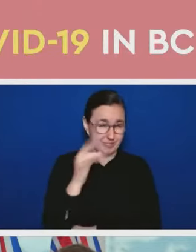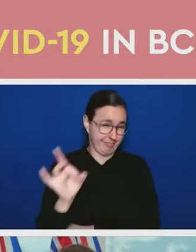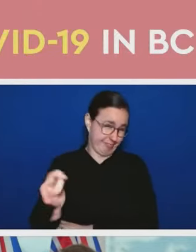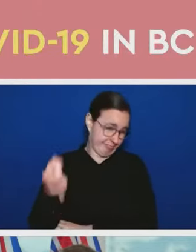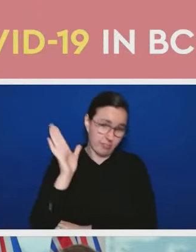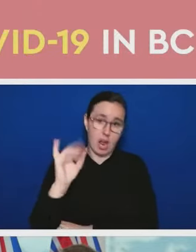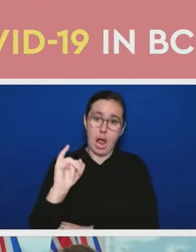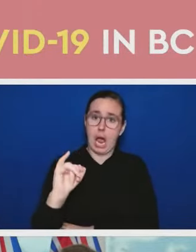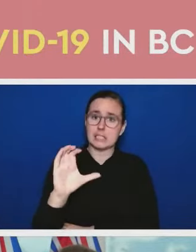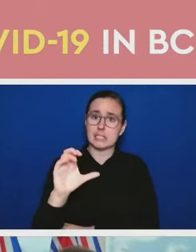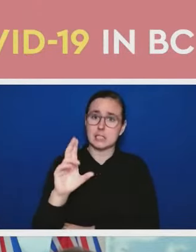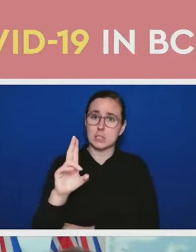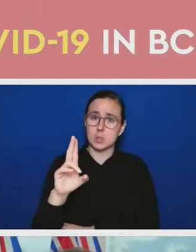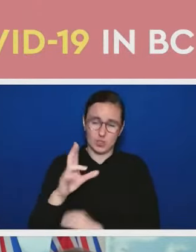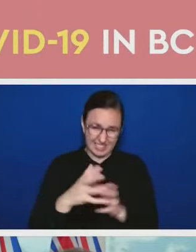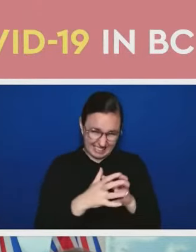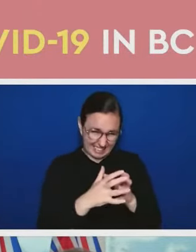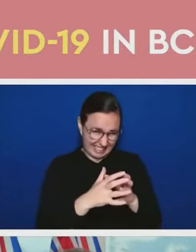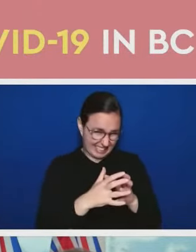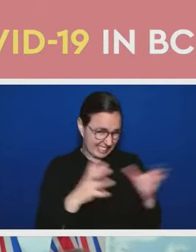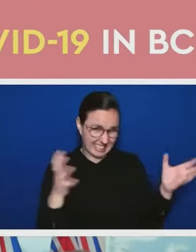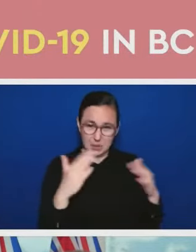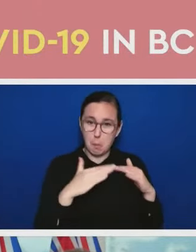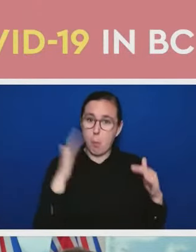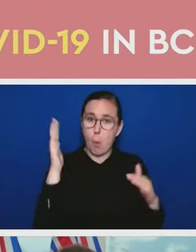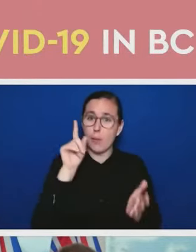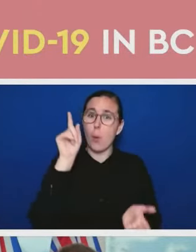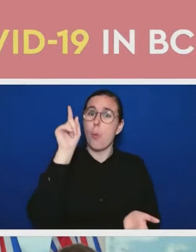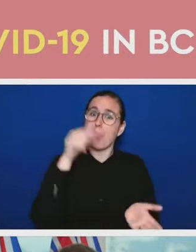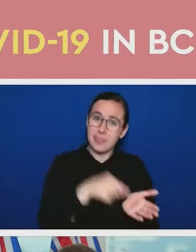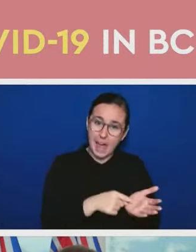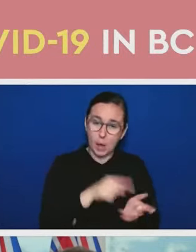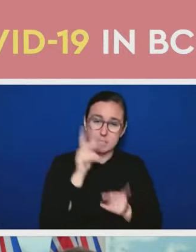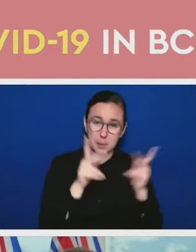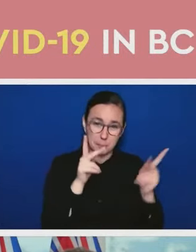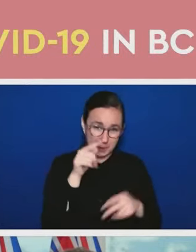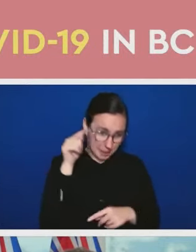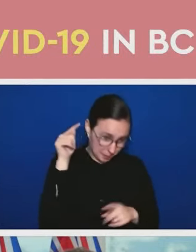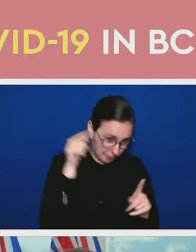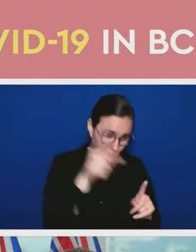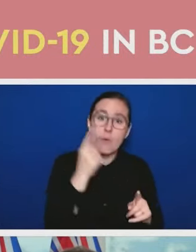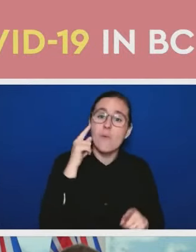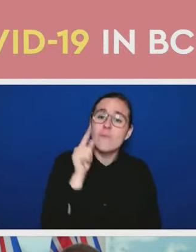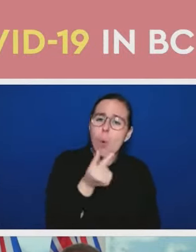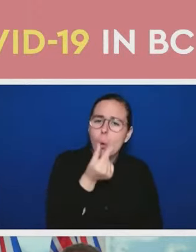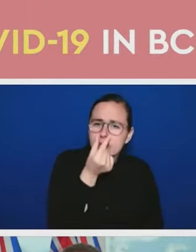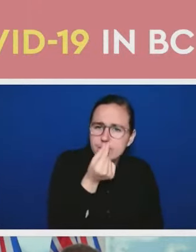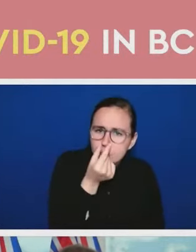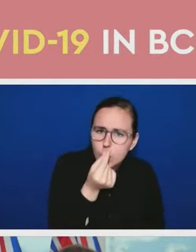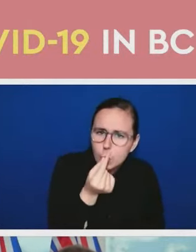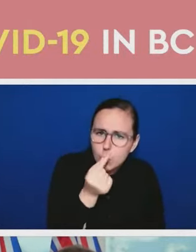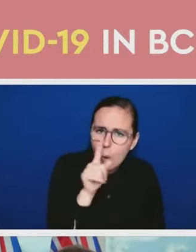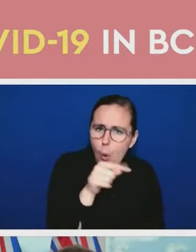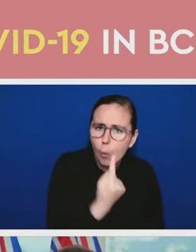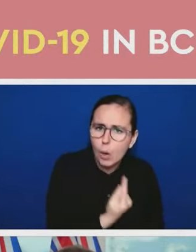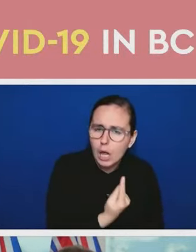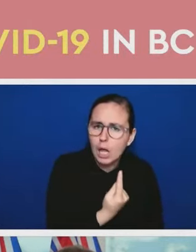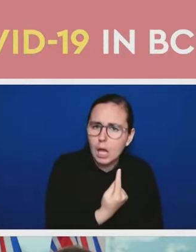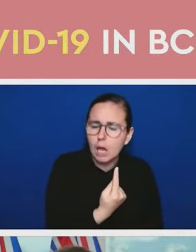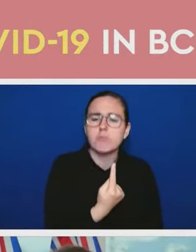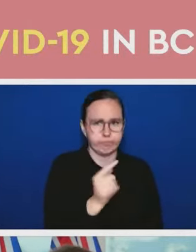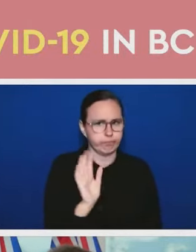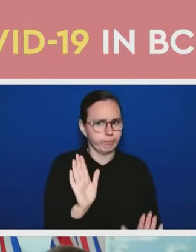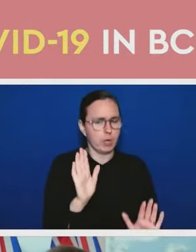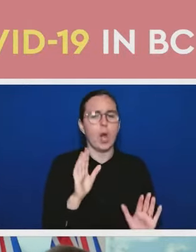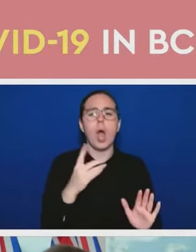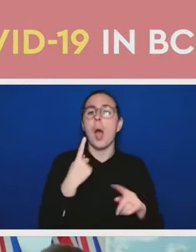hospital dealing with influenza at a given time. We have to deal with both COVID-19 surges in the community and other respiratory